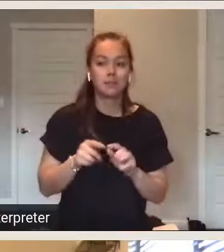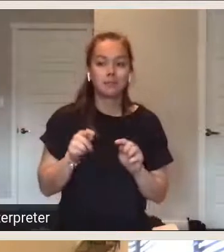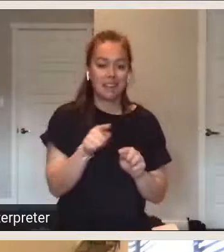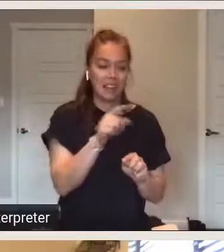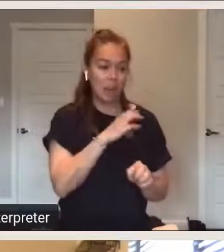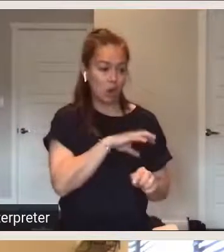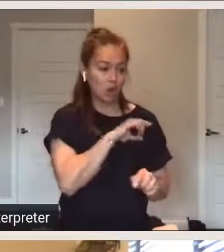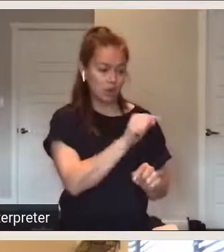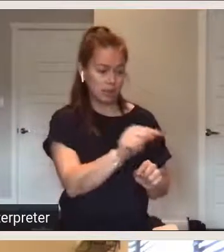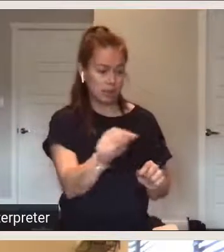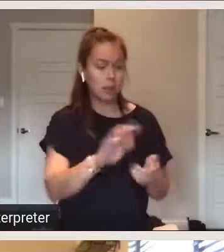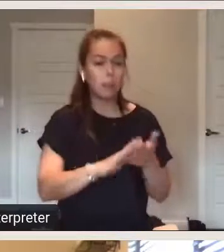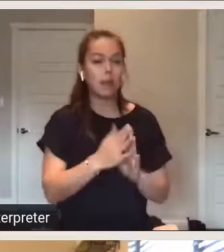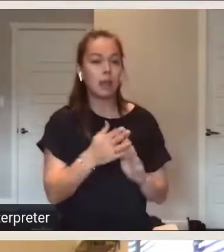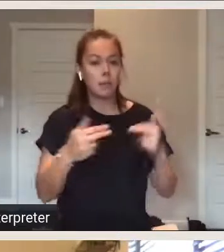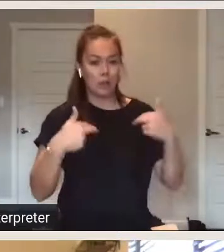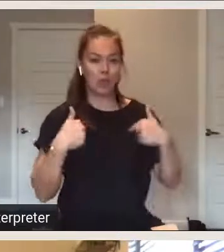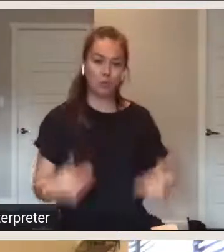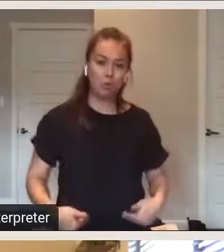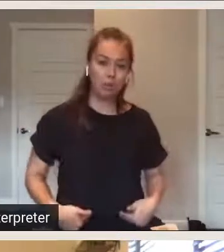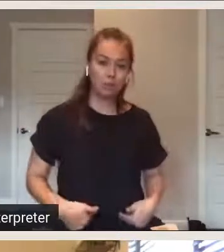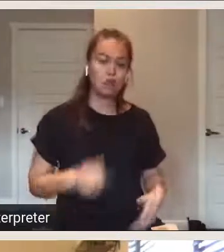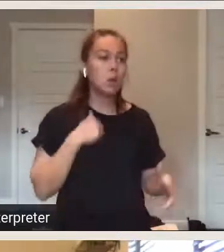them, but I would like to just see it more on screen.